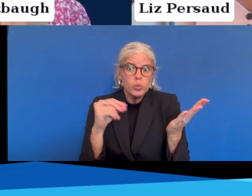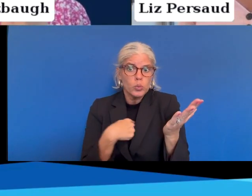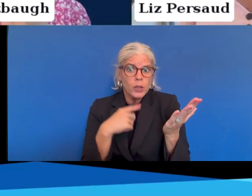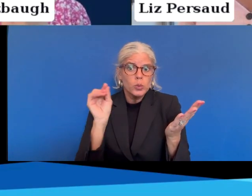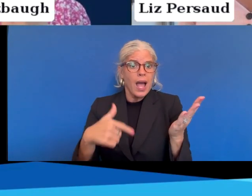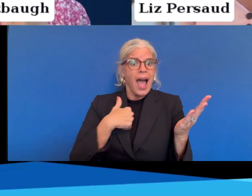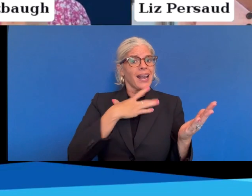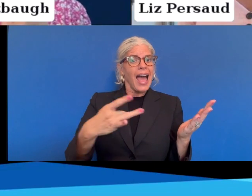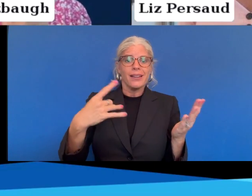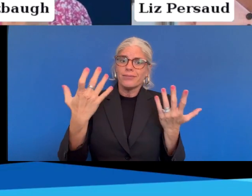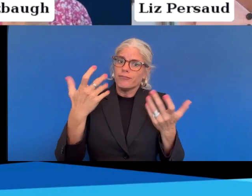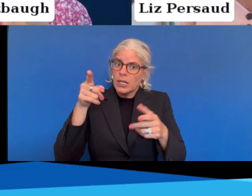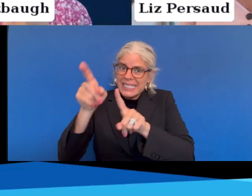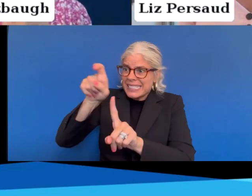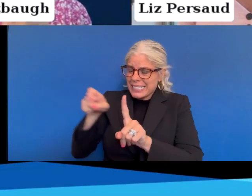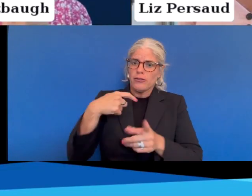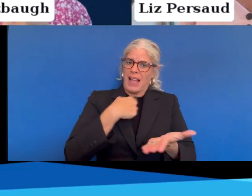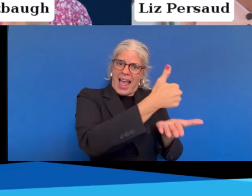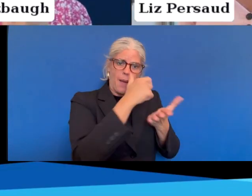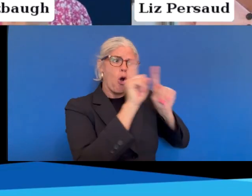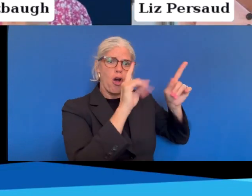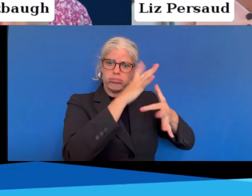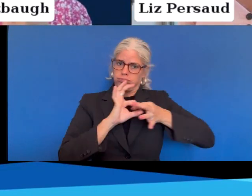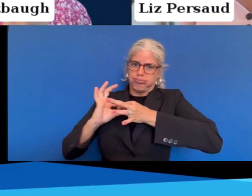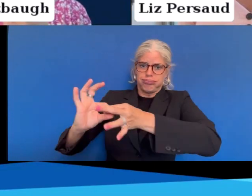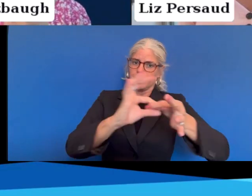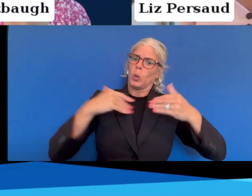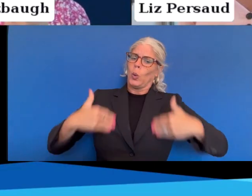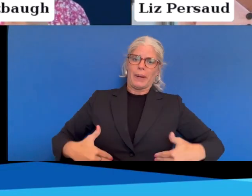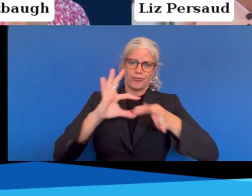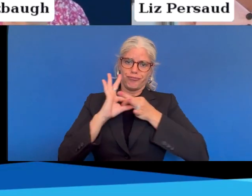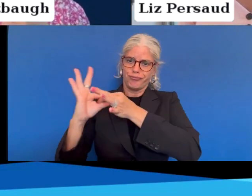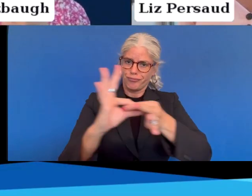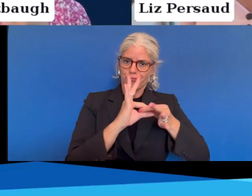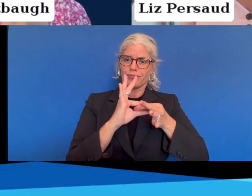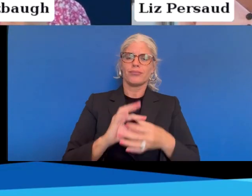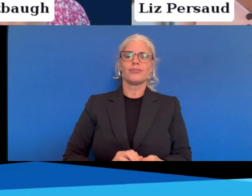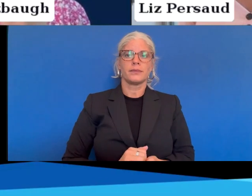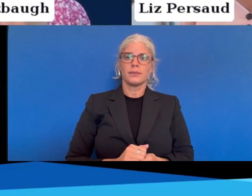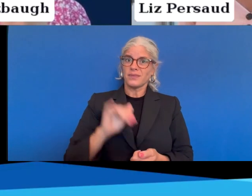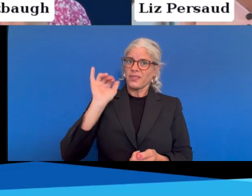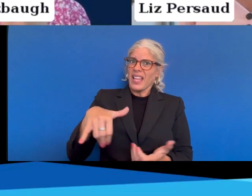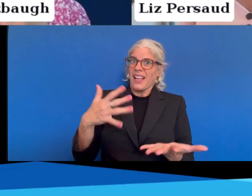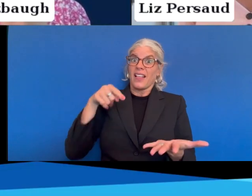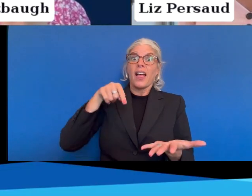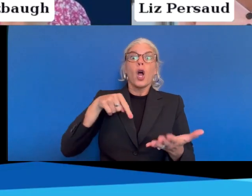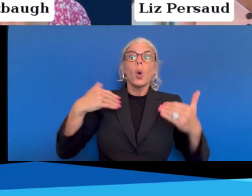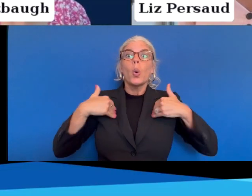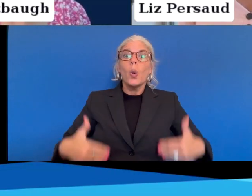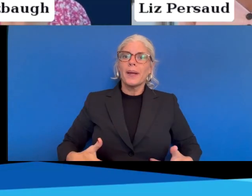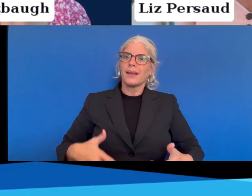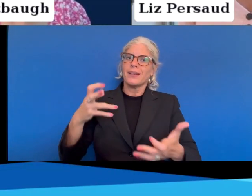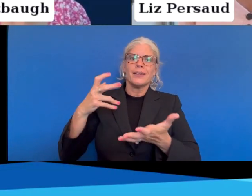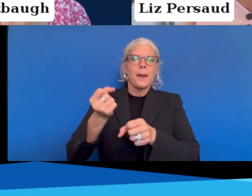do like to also say that almost it goes to that sort of humanism together. If give